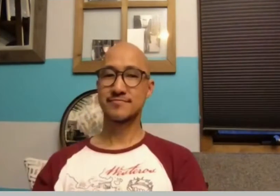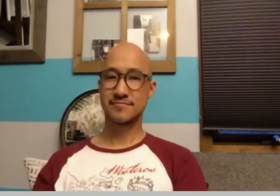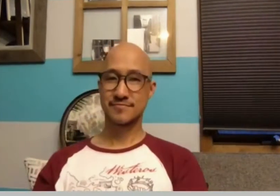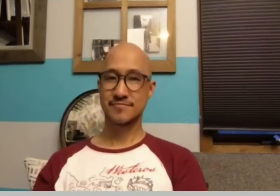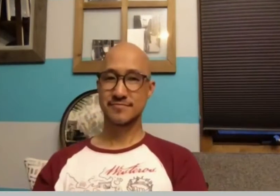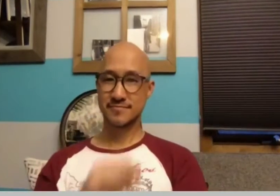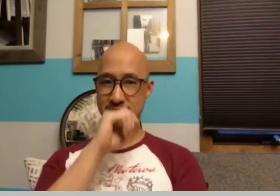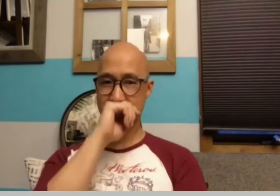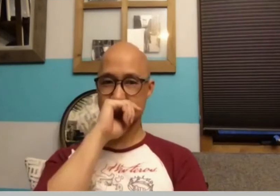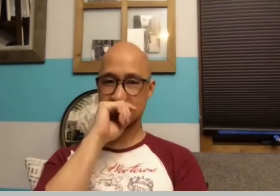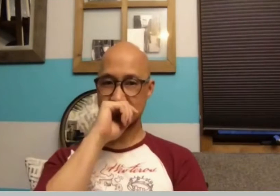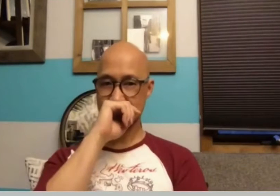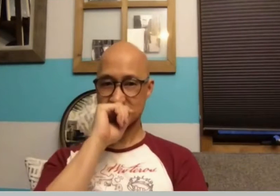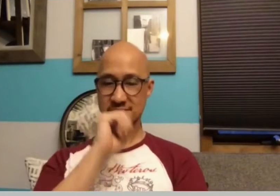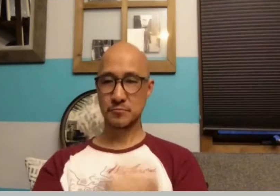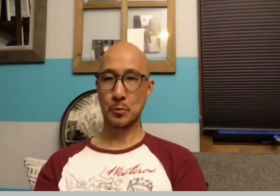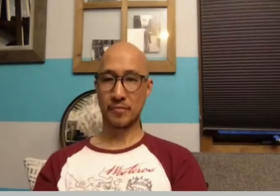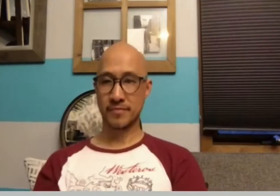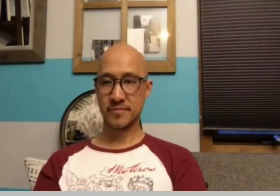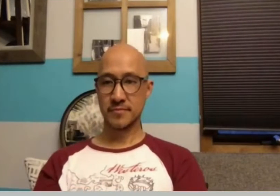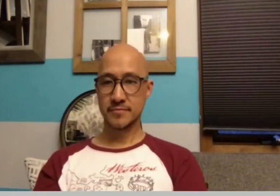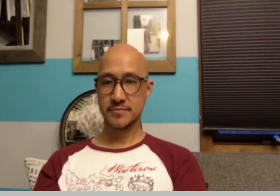And